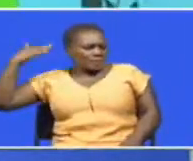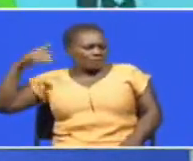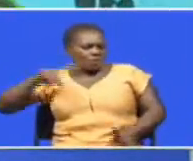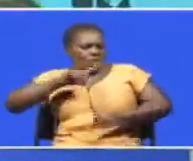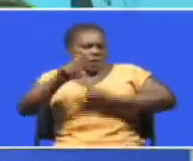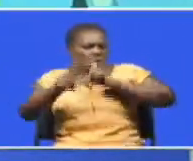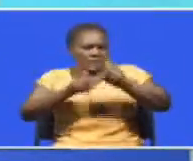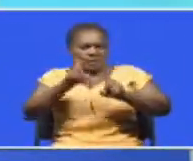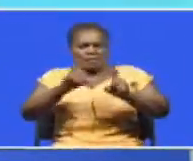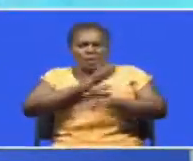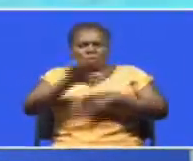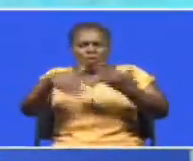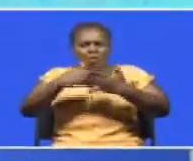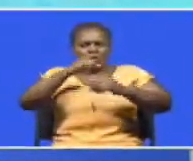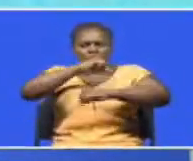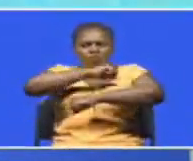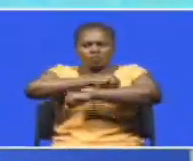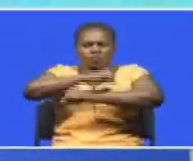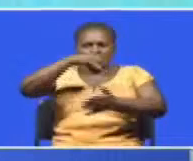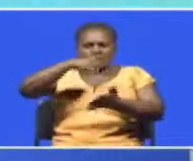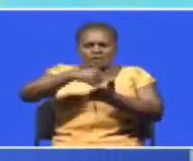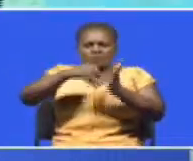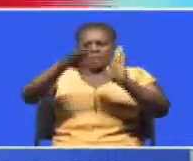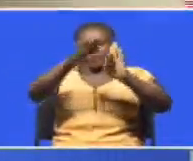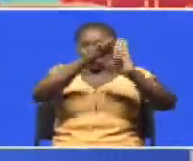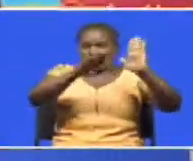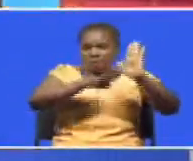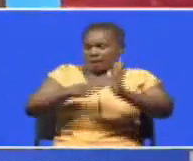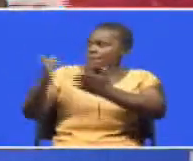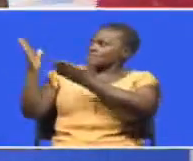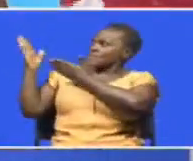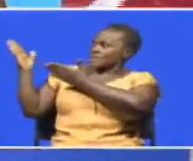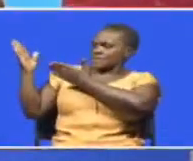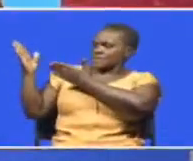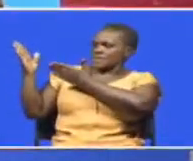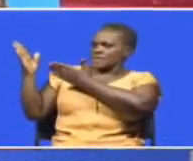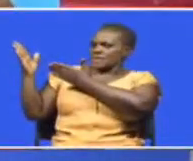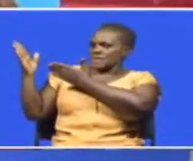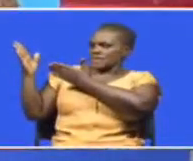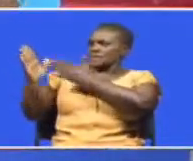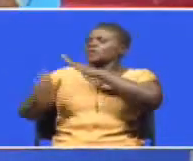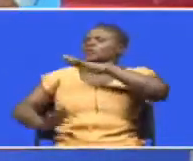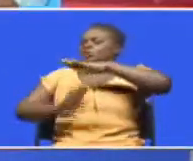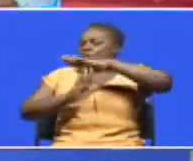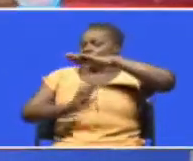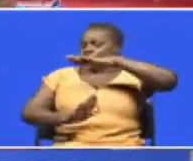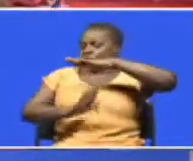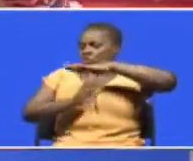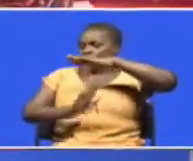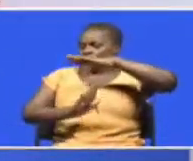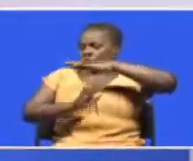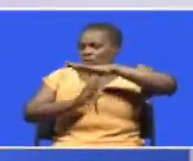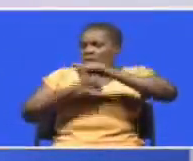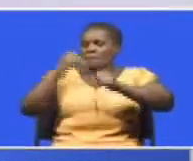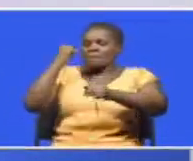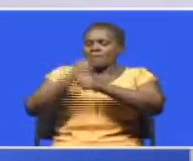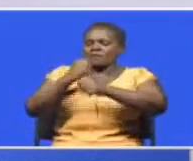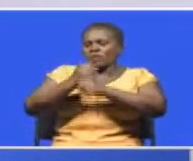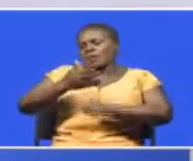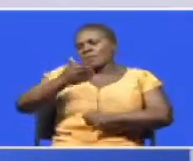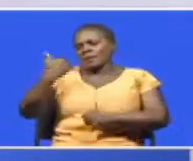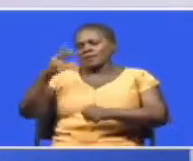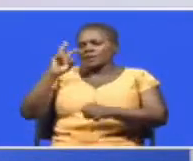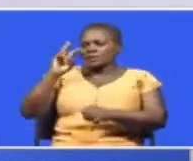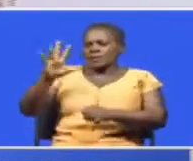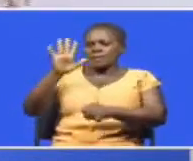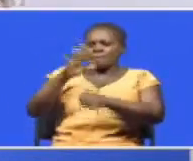exams, all the schools which are enrolled in this program have always been on top. They have always performed better, and you have